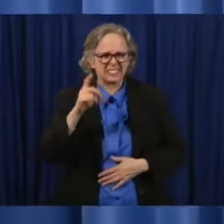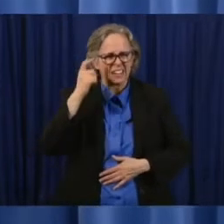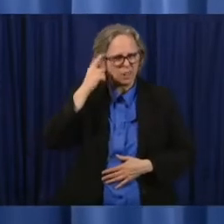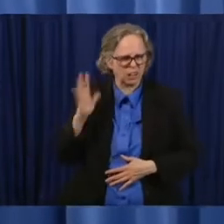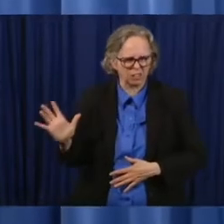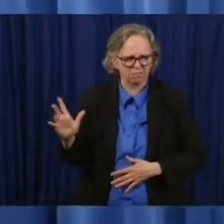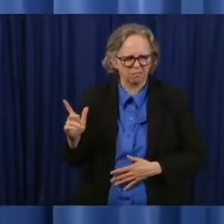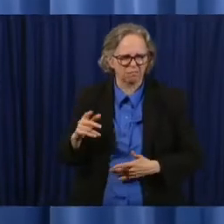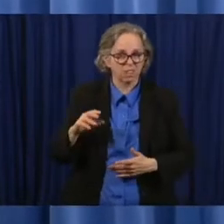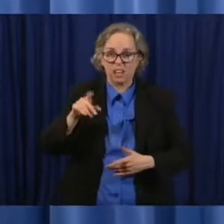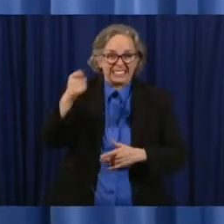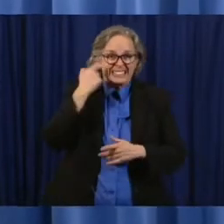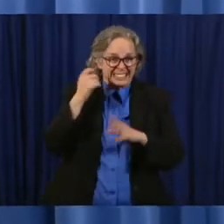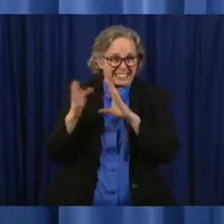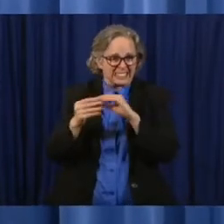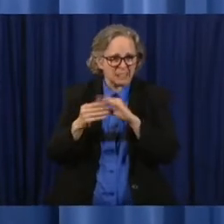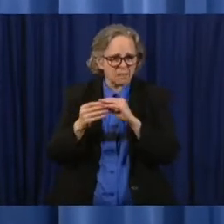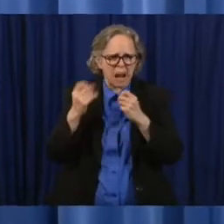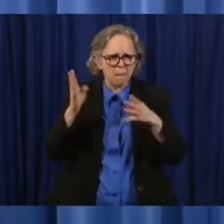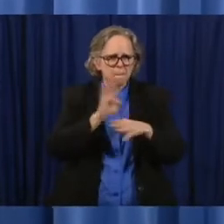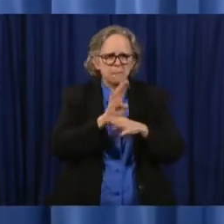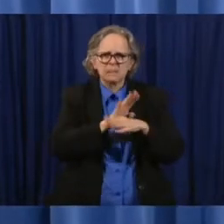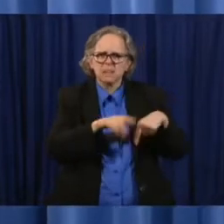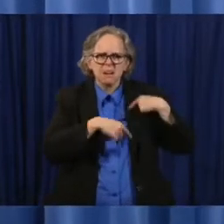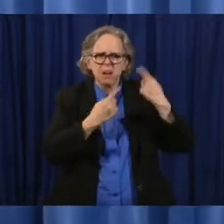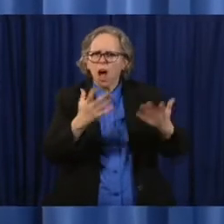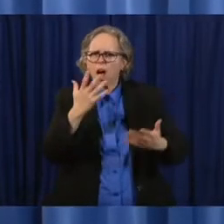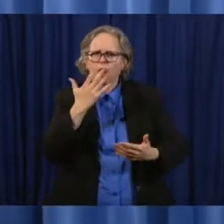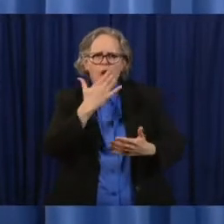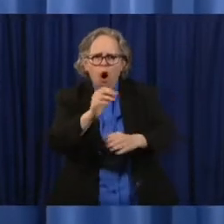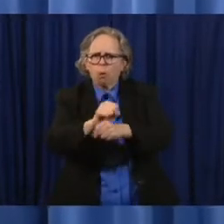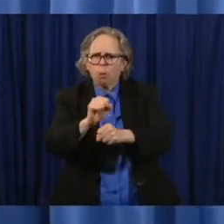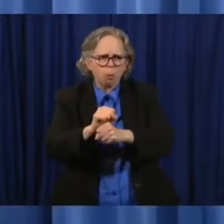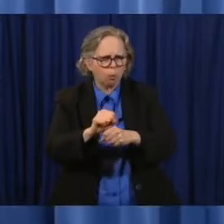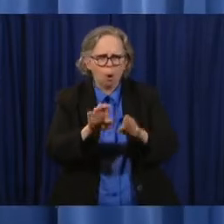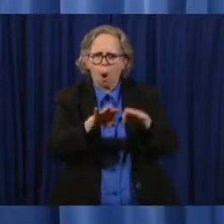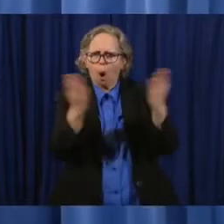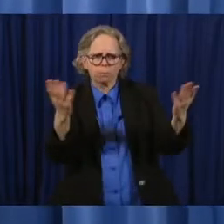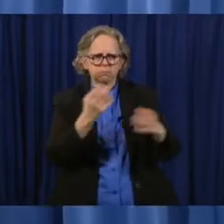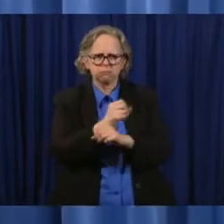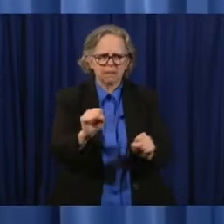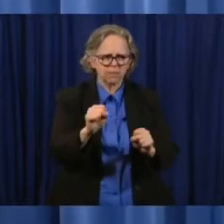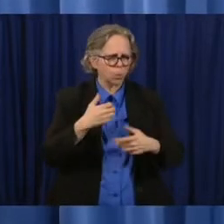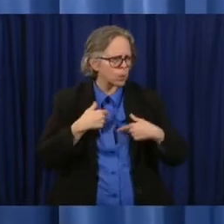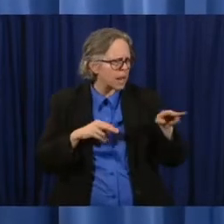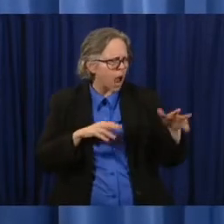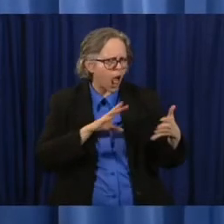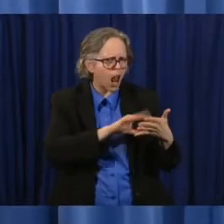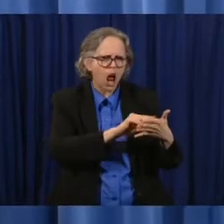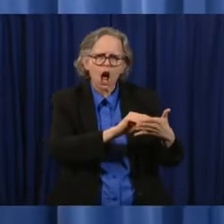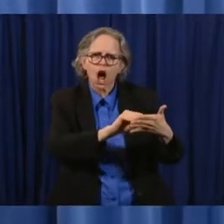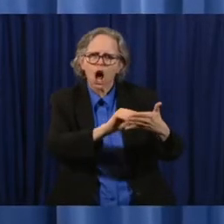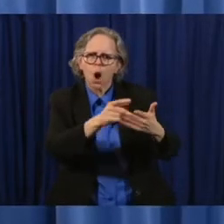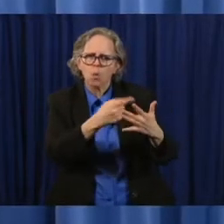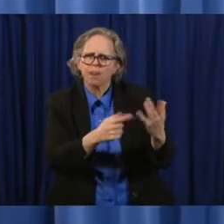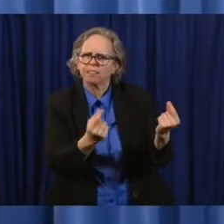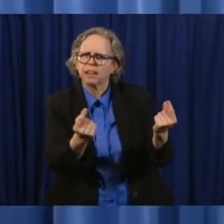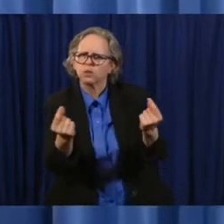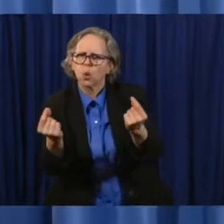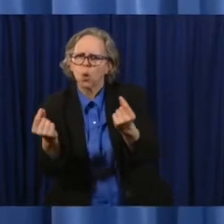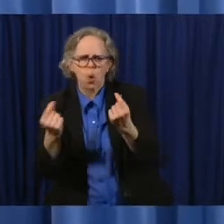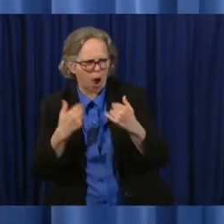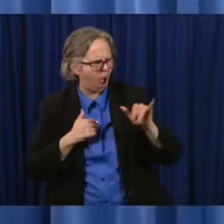very, very good job during this period of time. We have learned from what those businesses have done. I want to also say